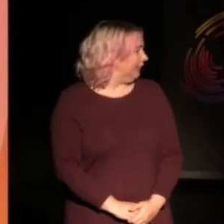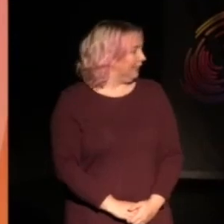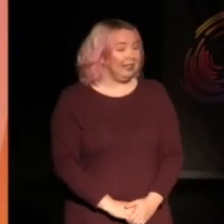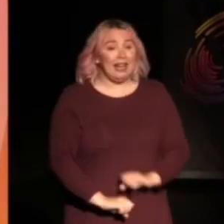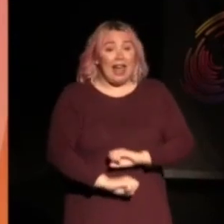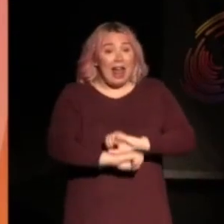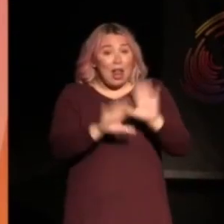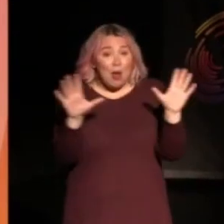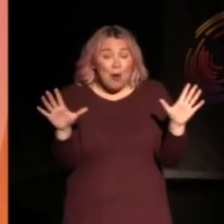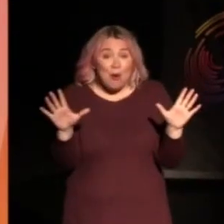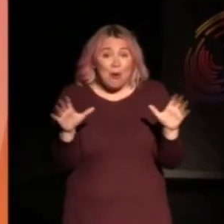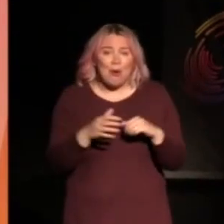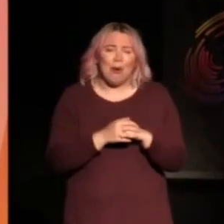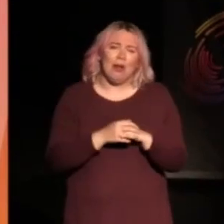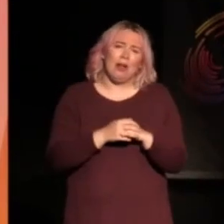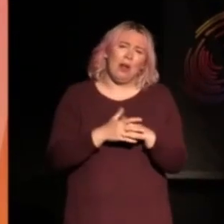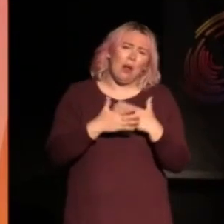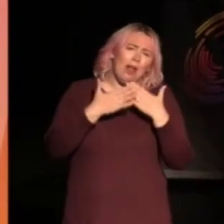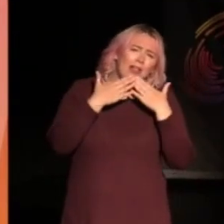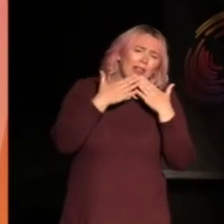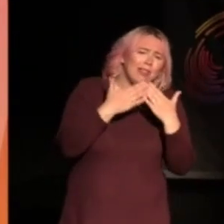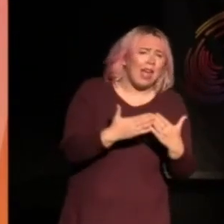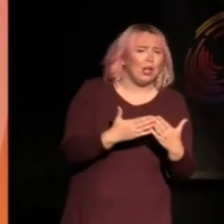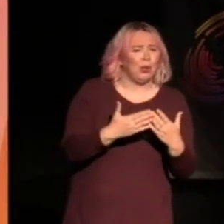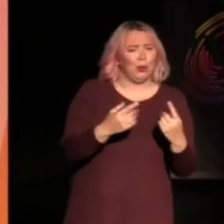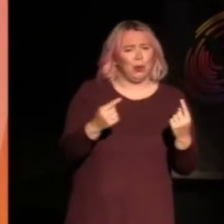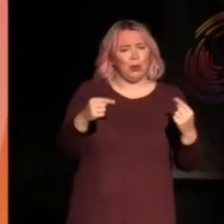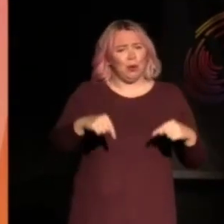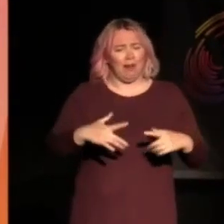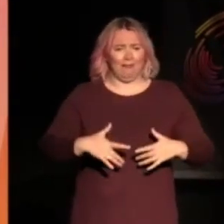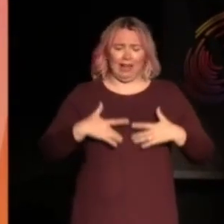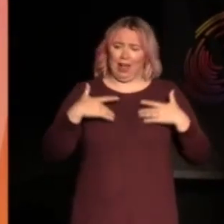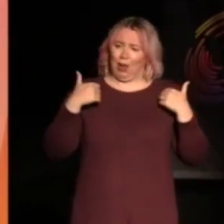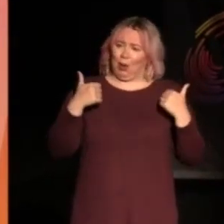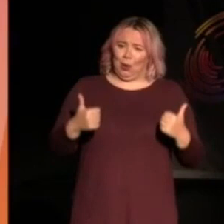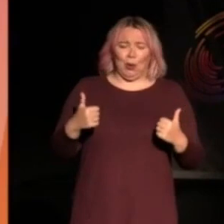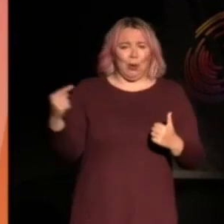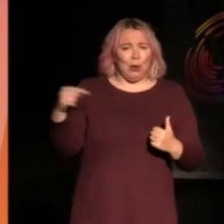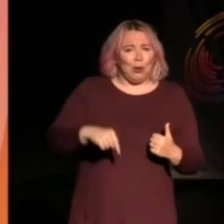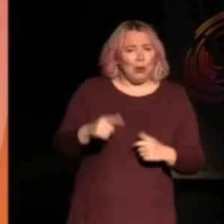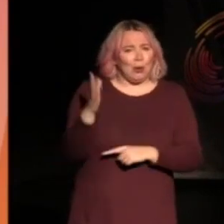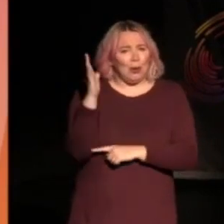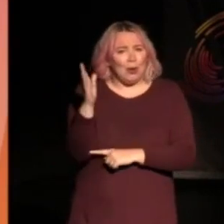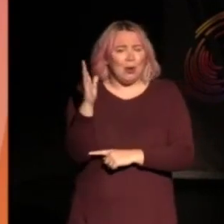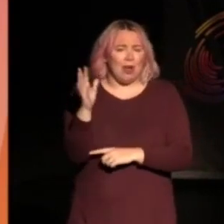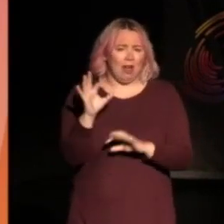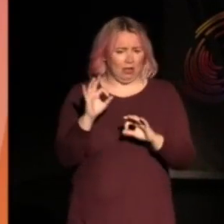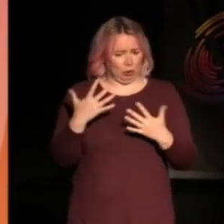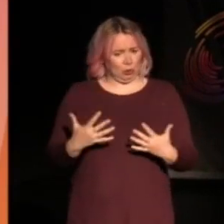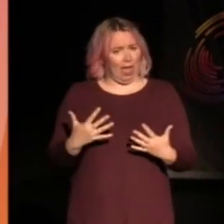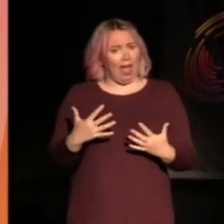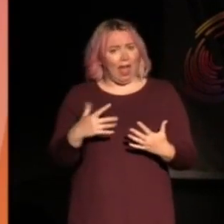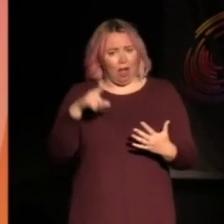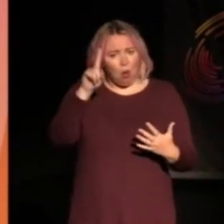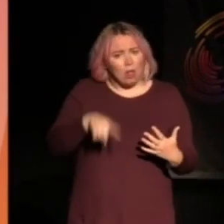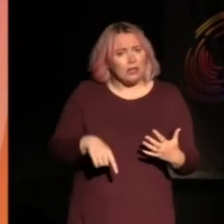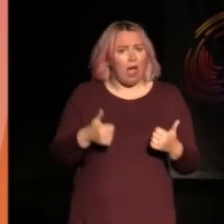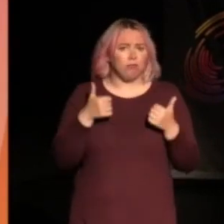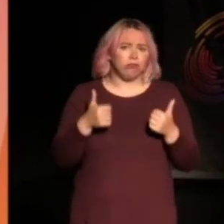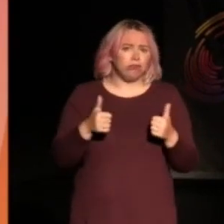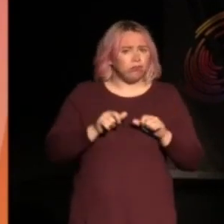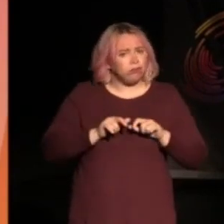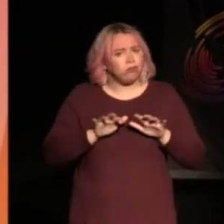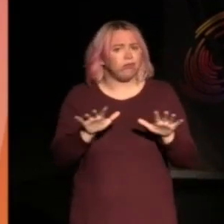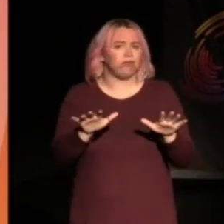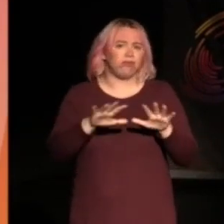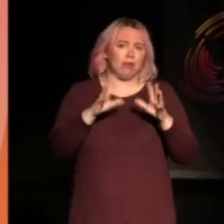Hello, everybody, and thank you so much. It's so wonderful to be here. And it's been such a brilliant day today at the Ripples of Hope Festival. So